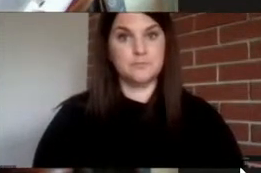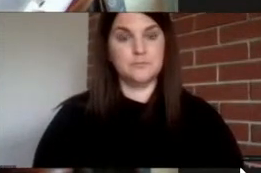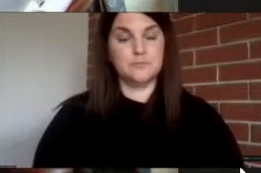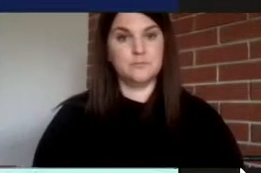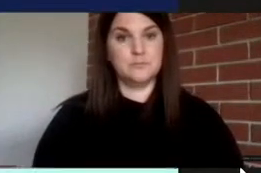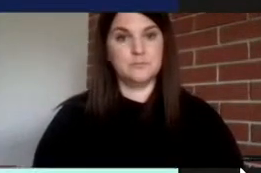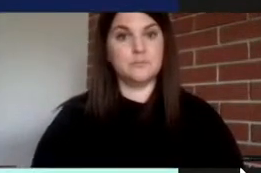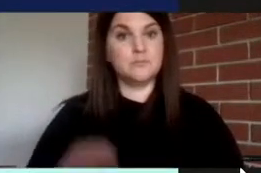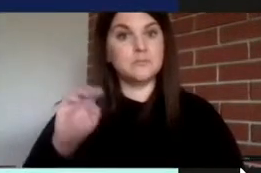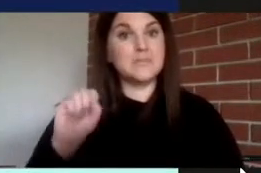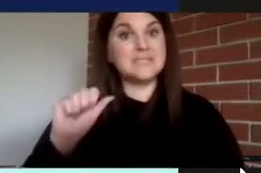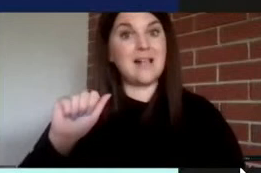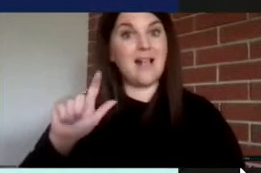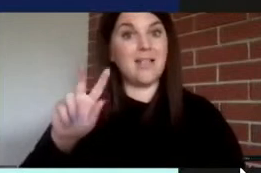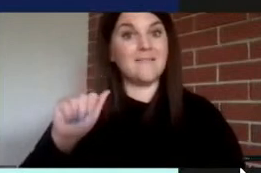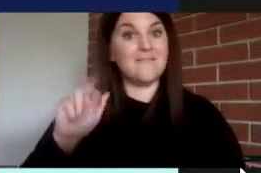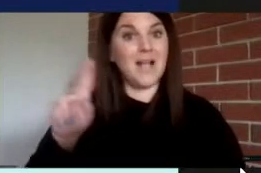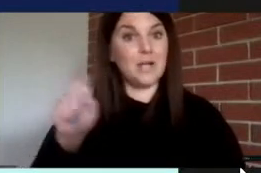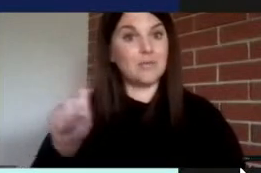Ms. Alvarez, please.